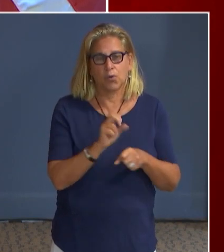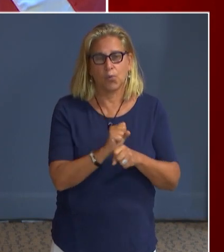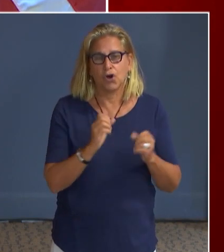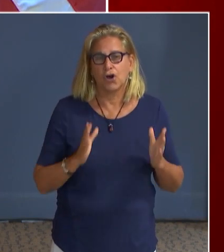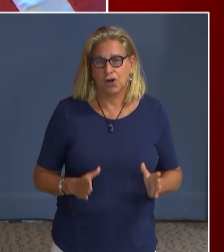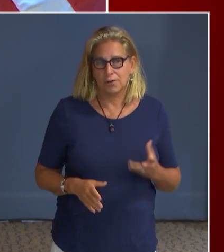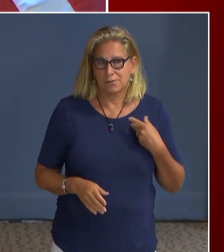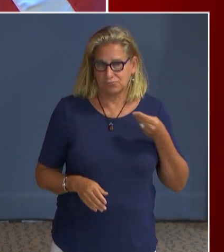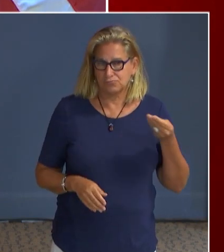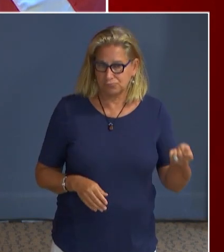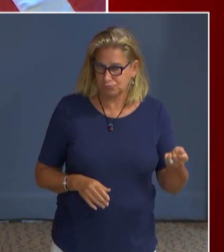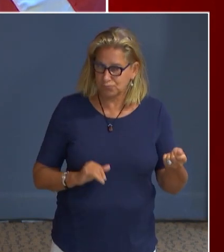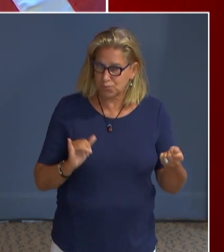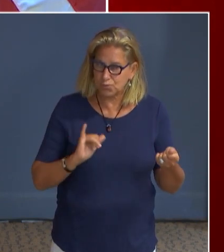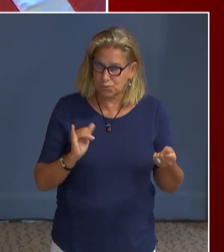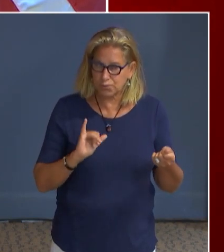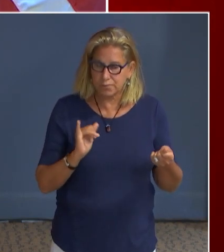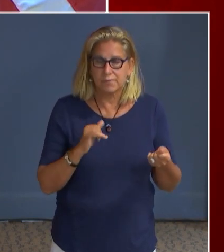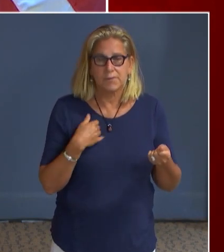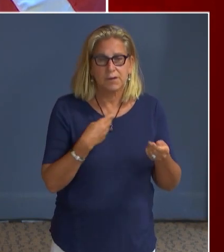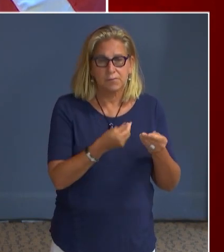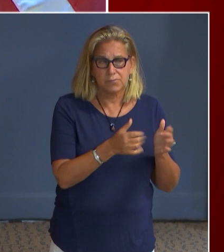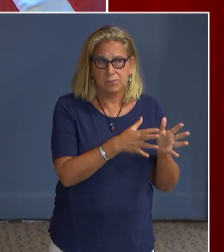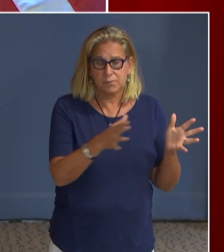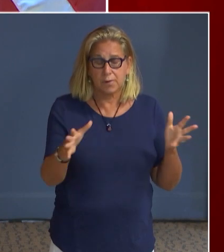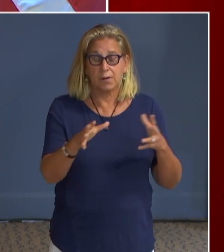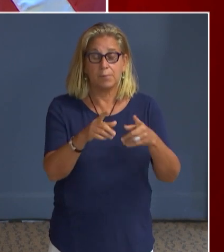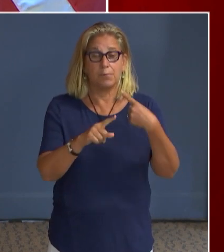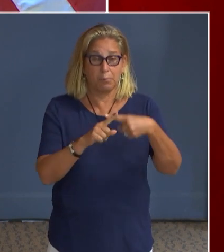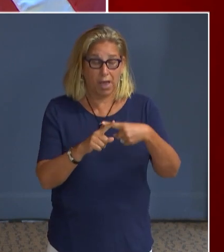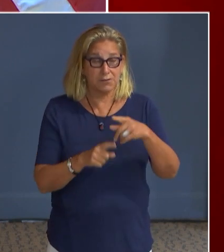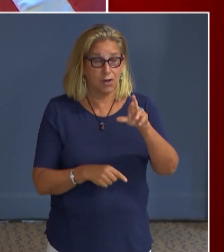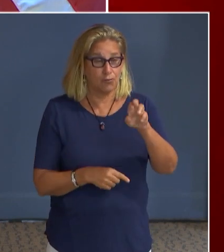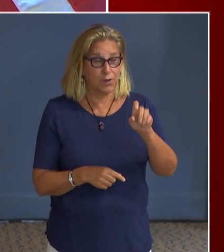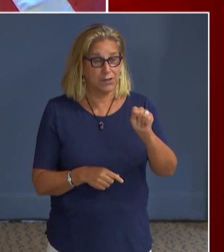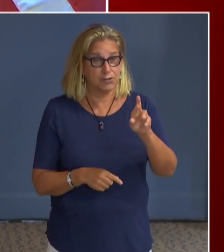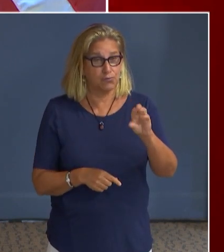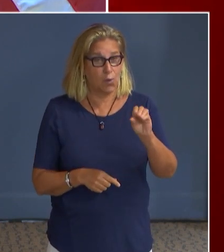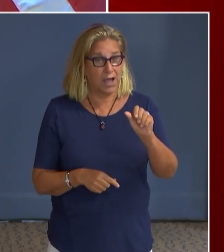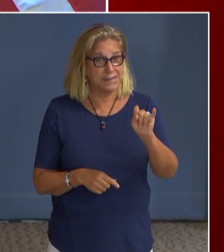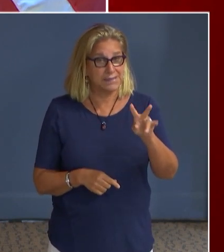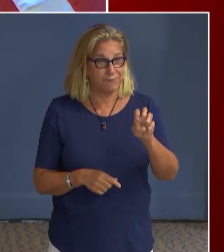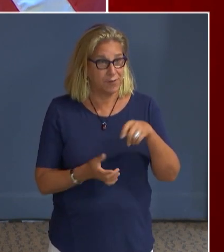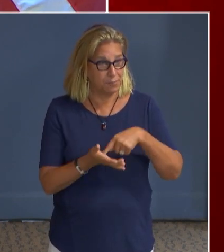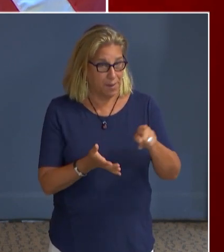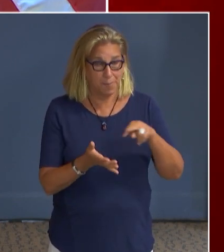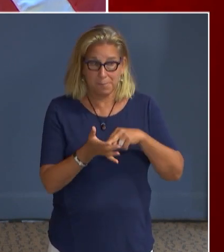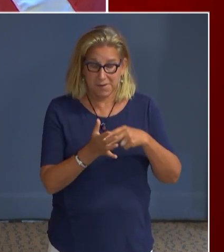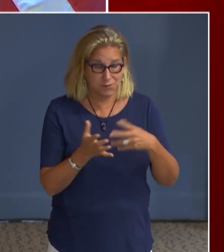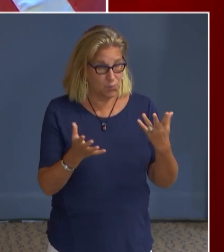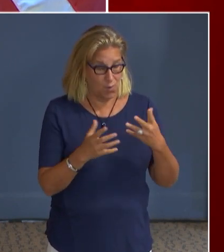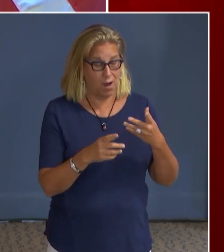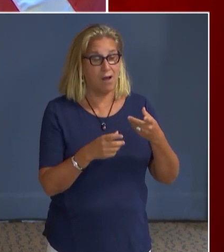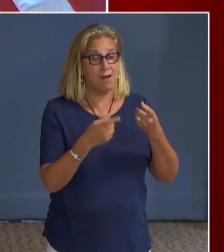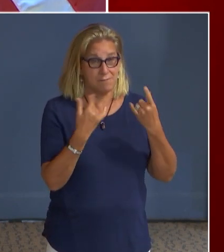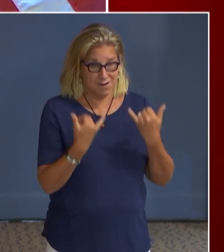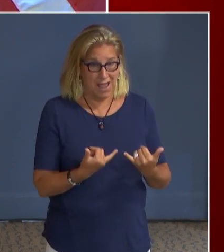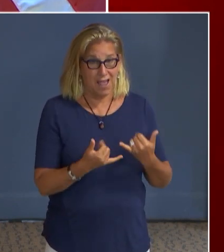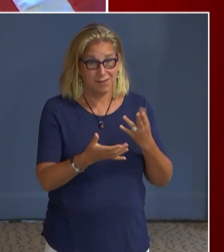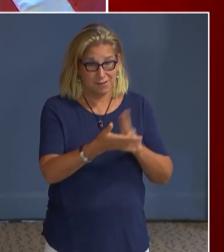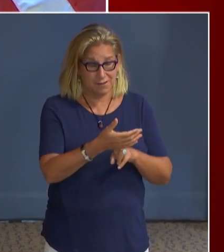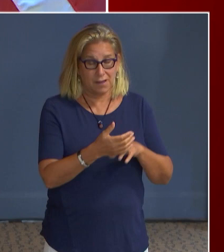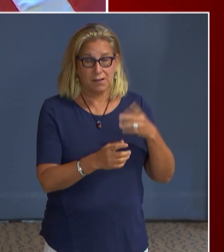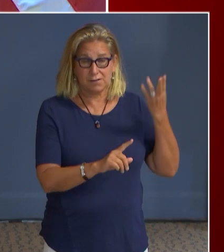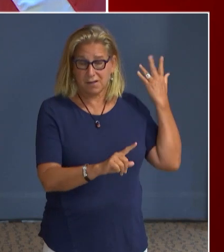pay increase of 1.5% for fiscal year 2022, a